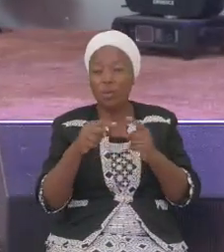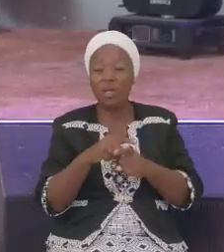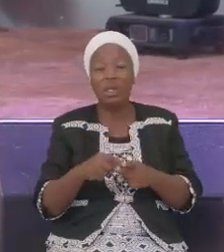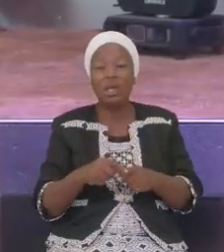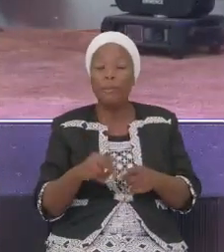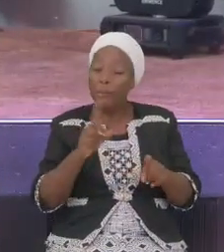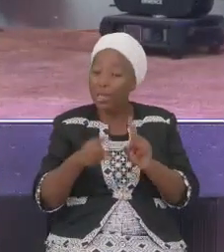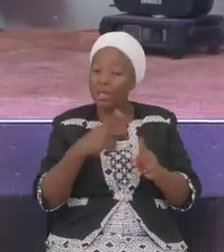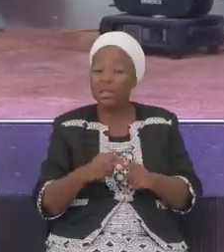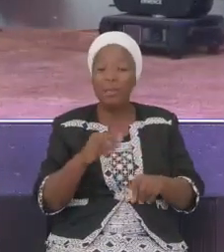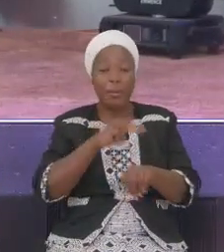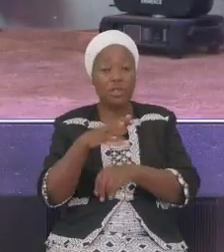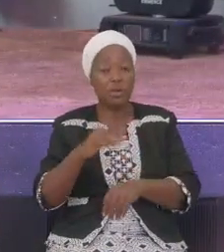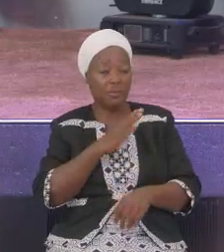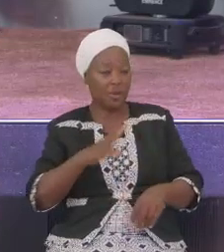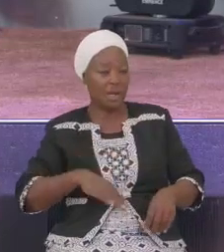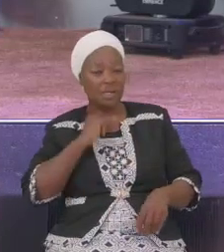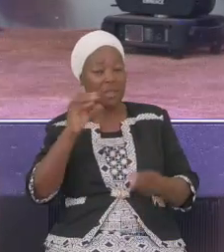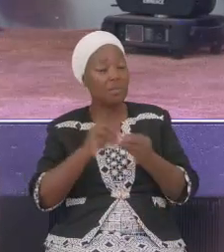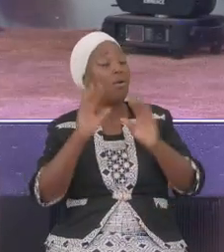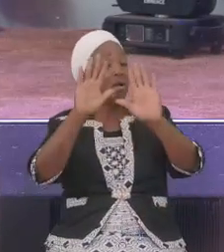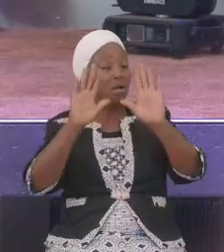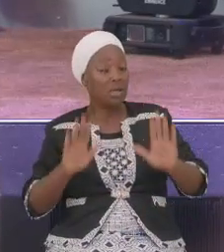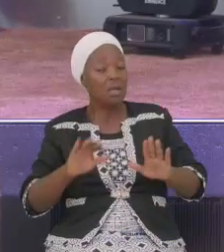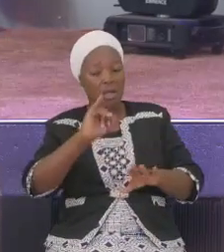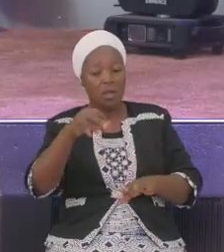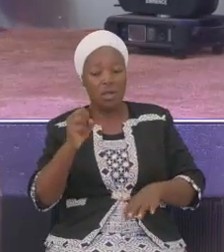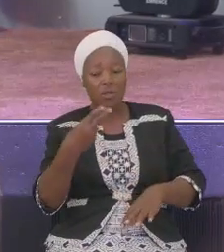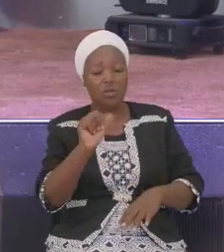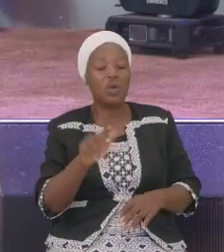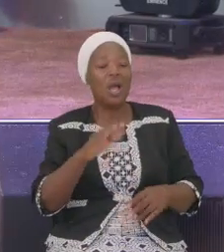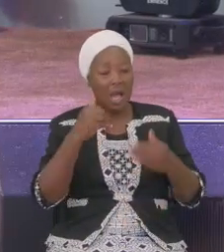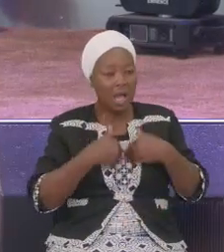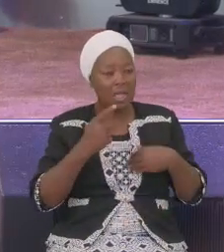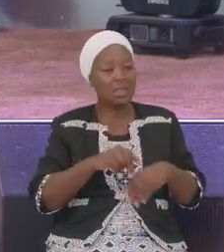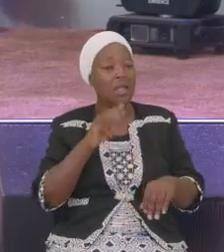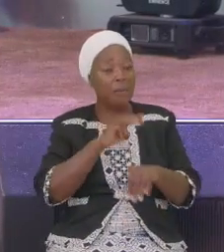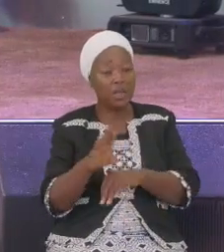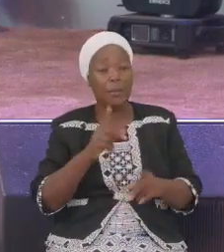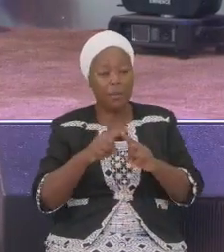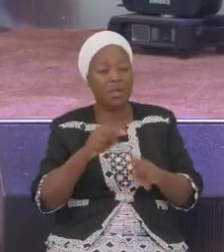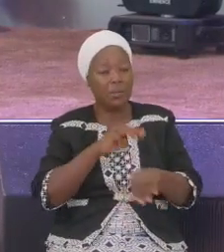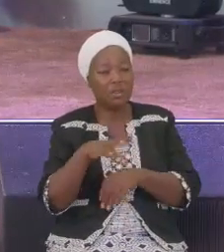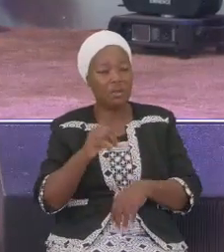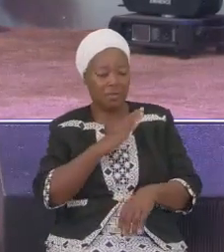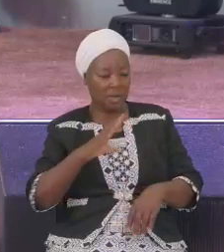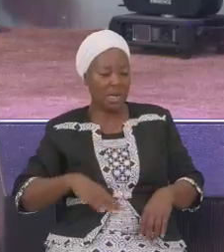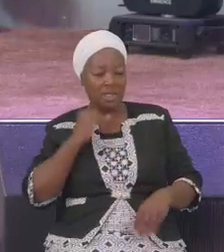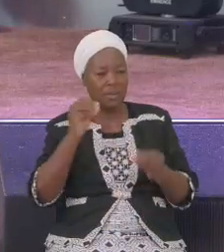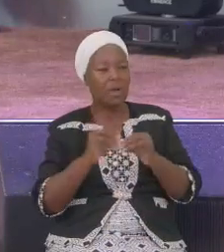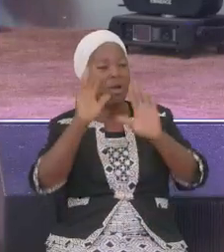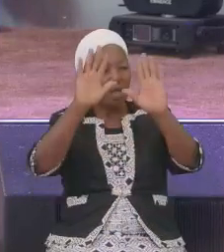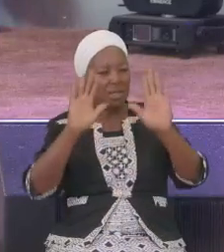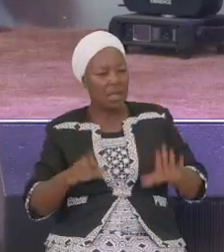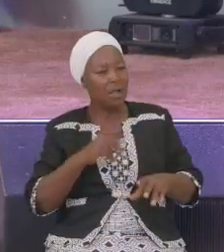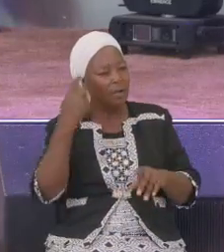excellent. Joshua had a ministry, but the ministry of Christ is more excellent. And all those prophets